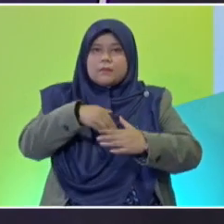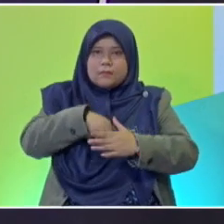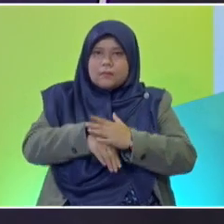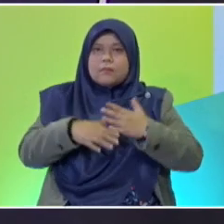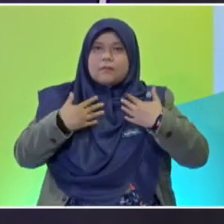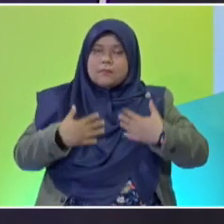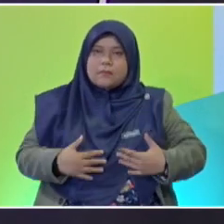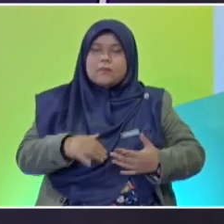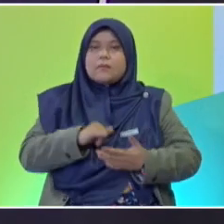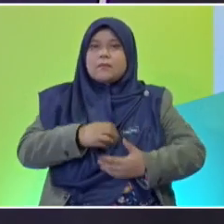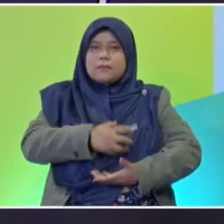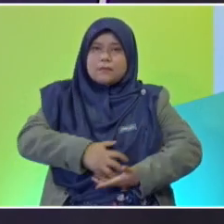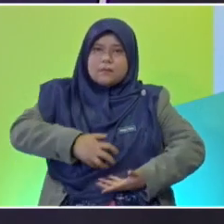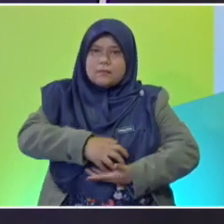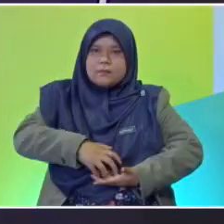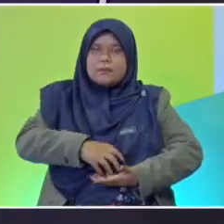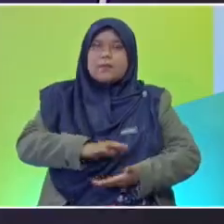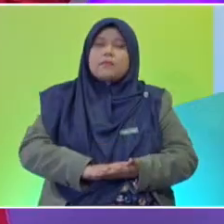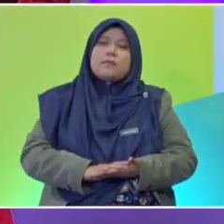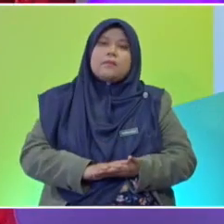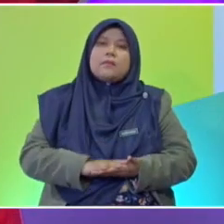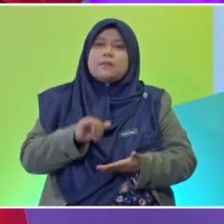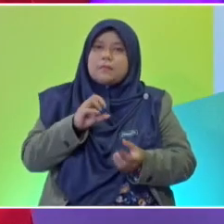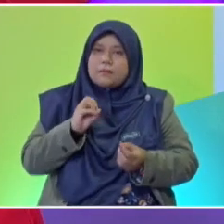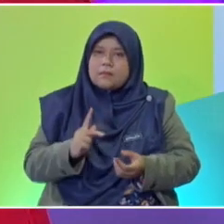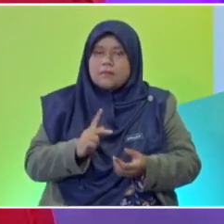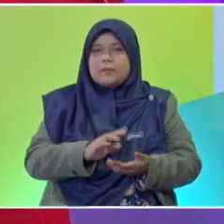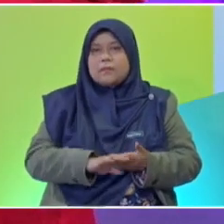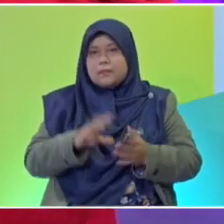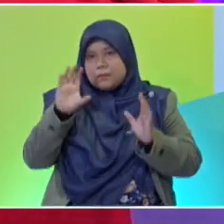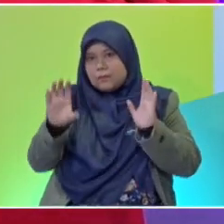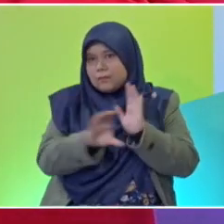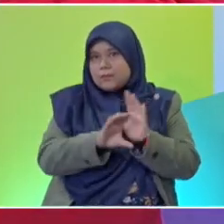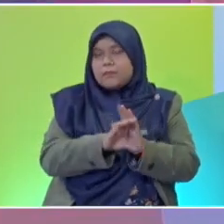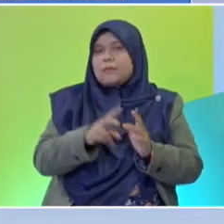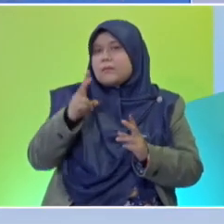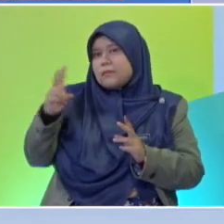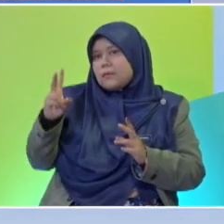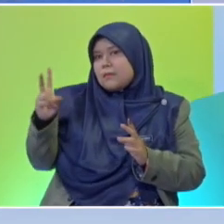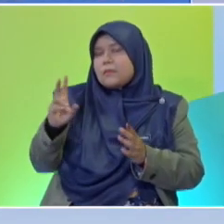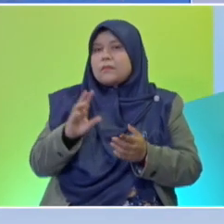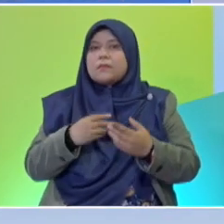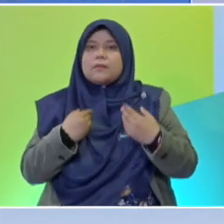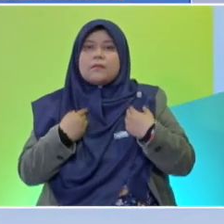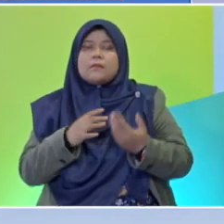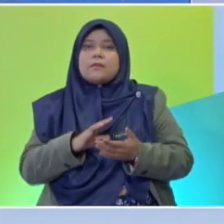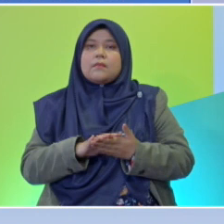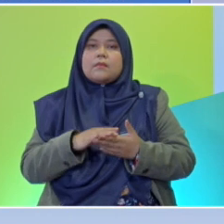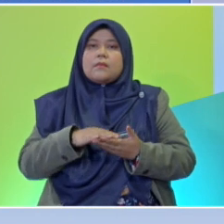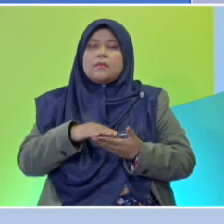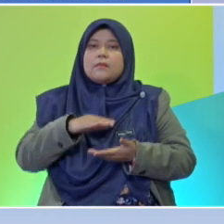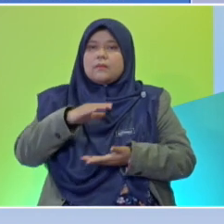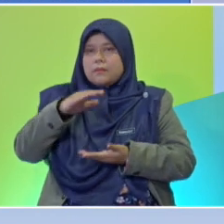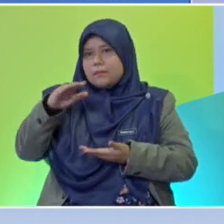digestive system. All right. Okay. So in the picture here, in the slide, you can see that is in the small